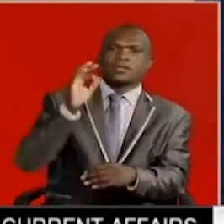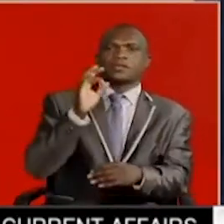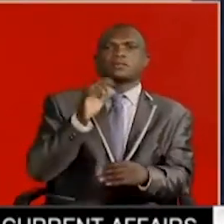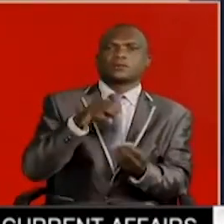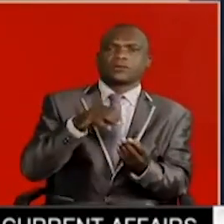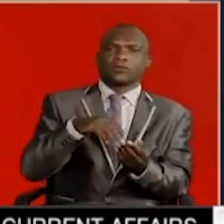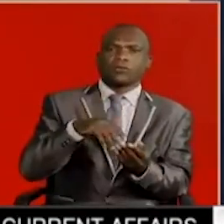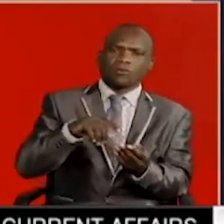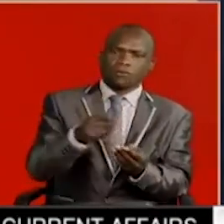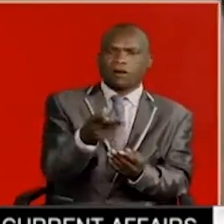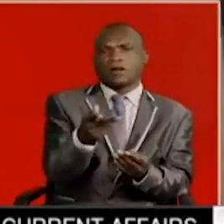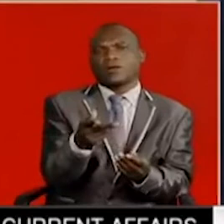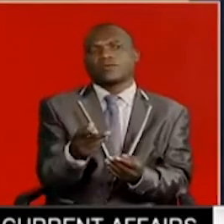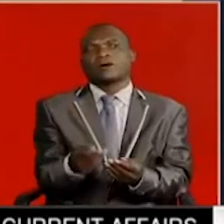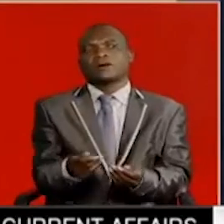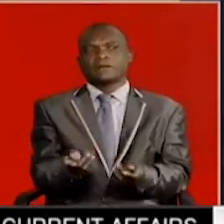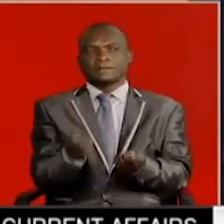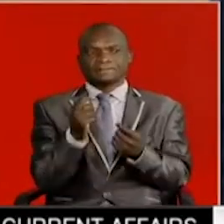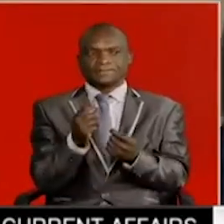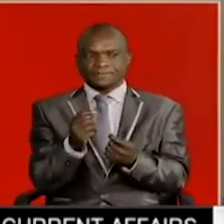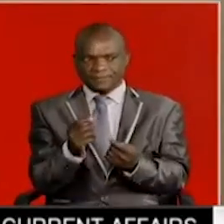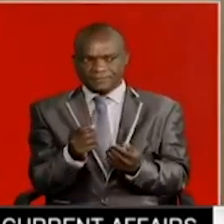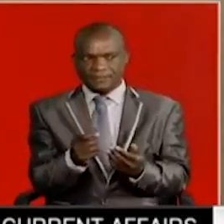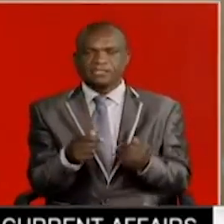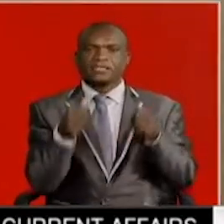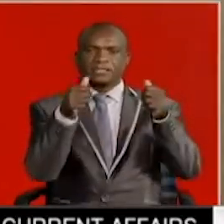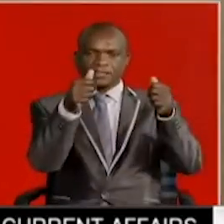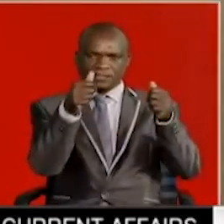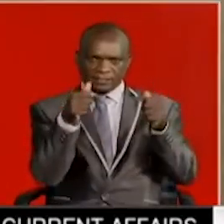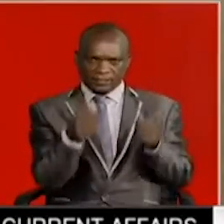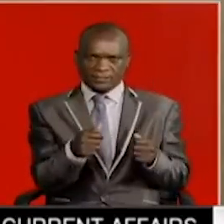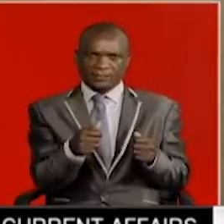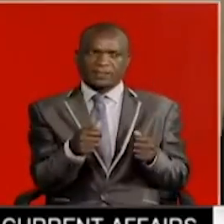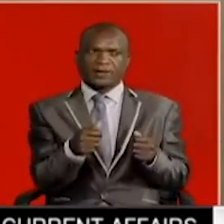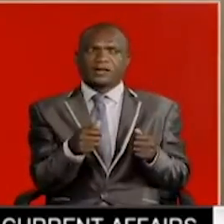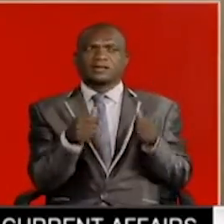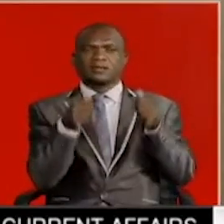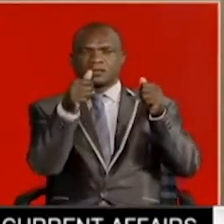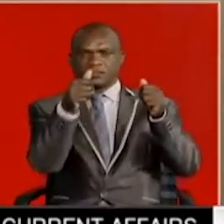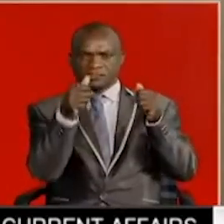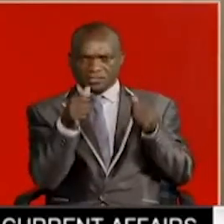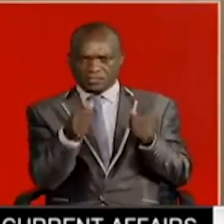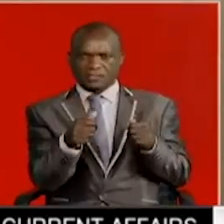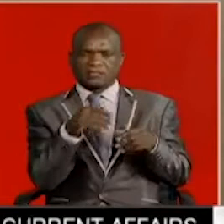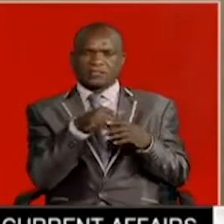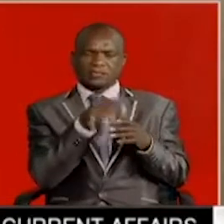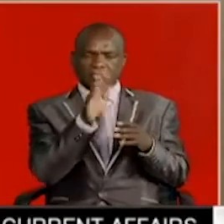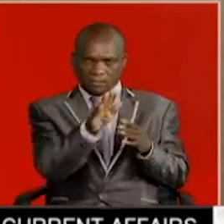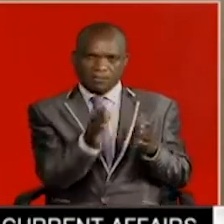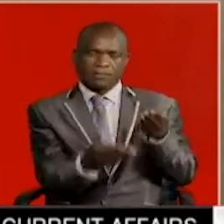the vaccine distribution flowchart, which honorable members can see, which is also